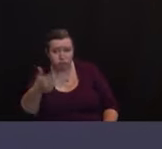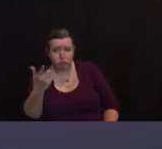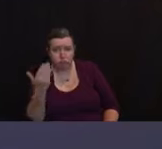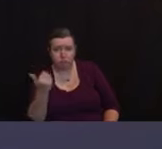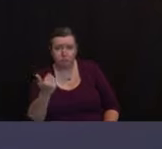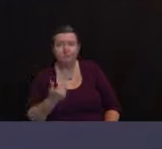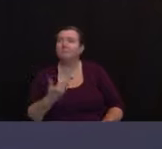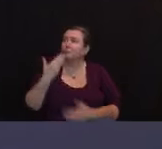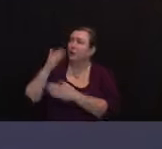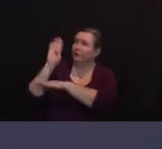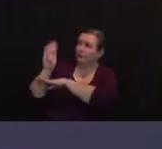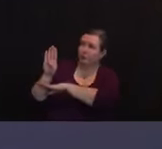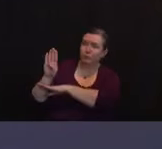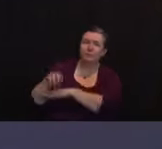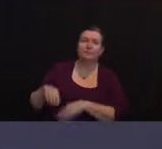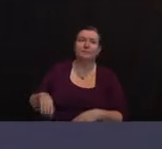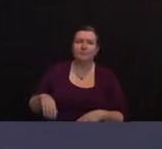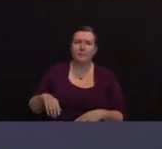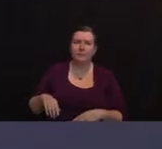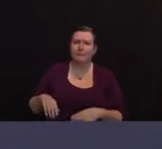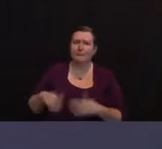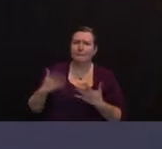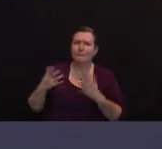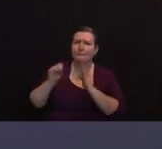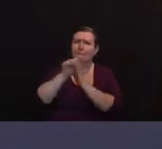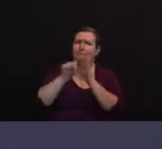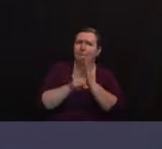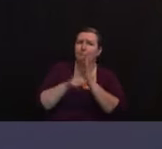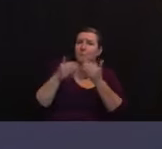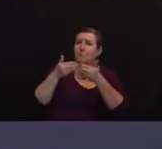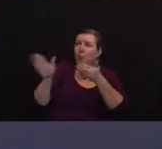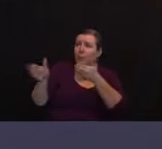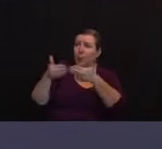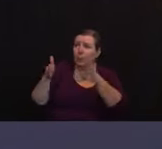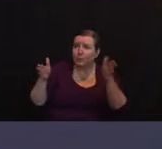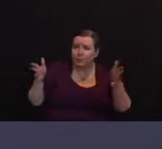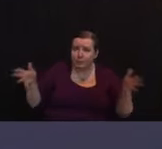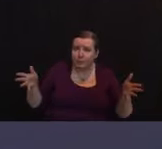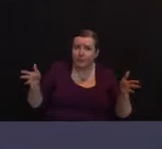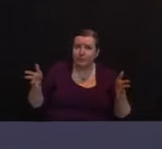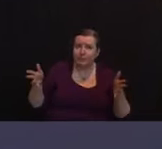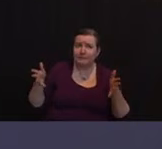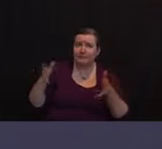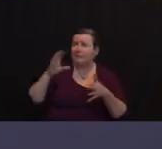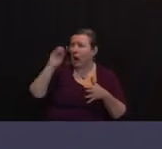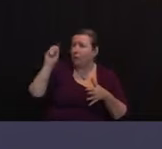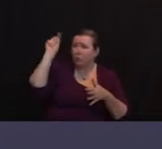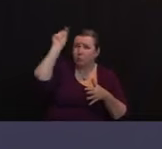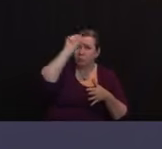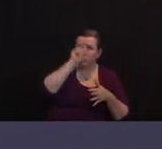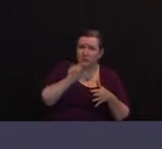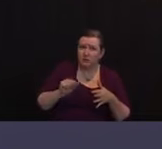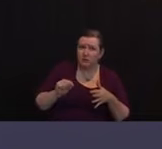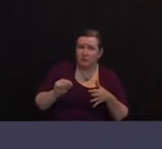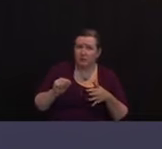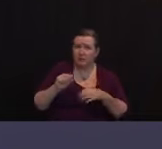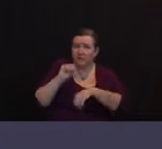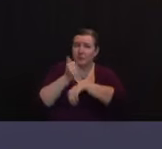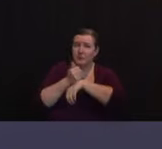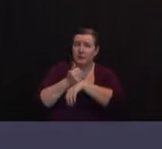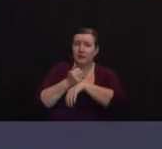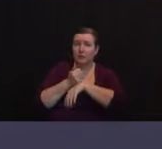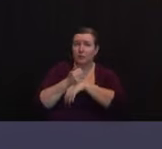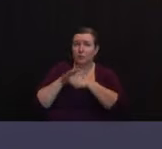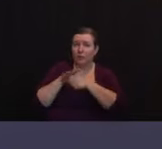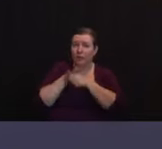afternoon. Will the state at some point expand reopening by county or geographic area based on local vaccination rates? Also, will we rely